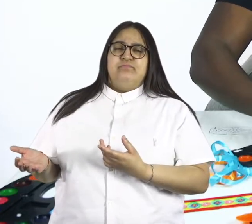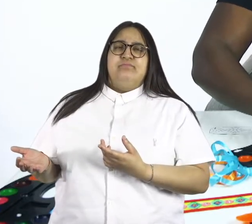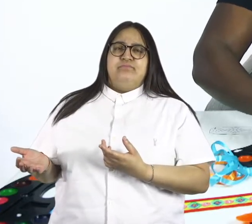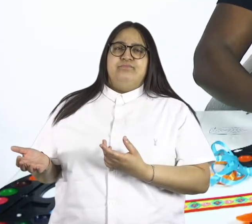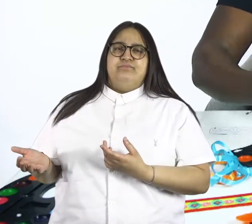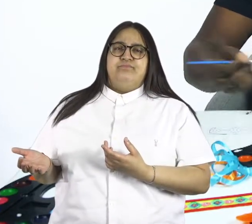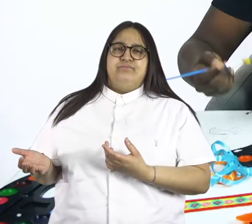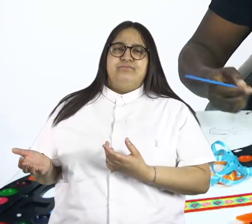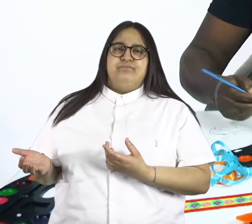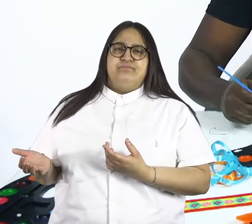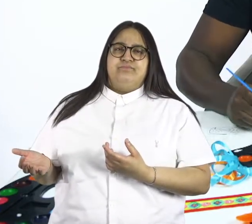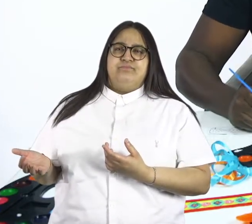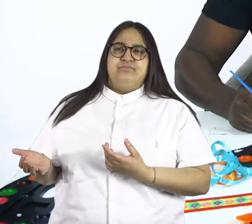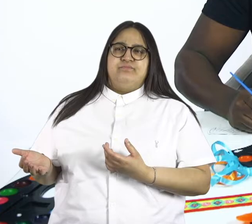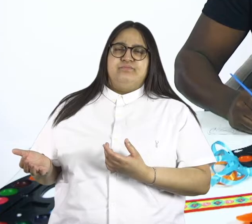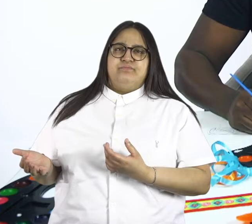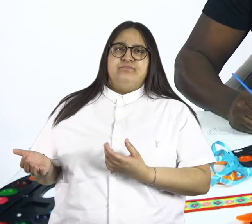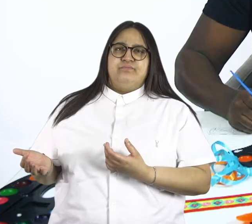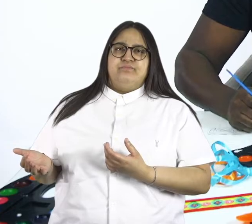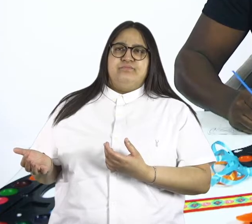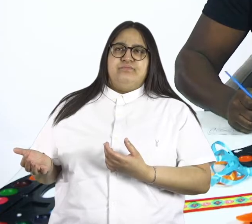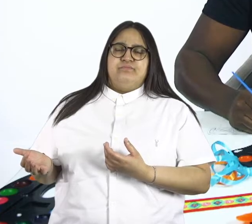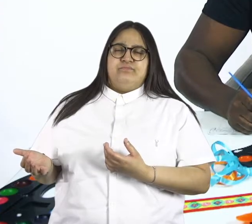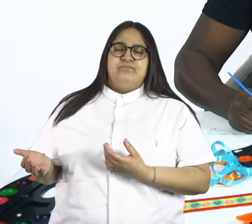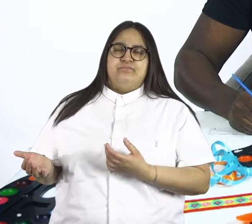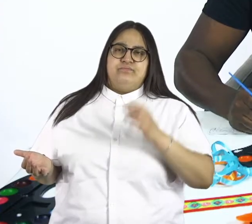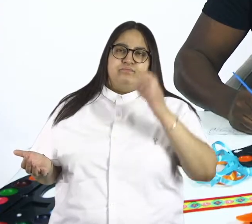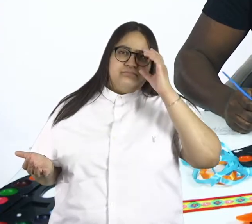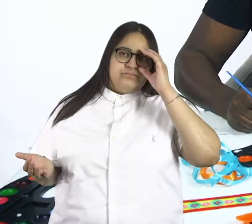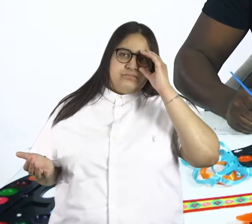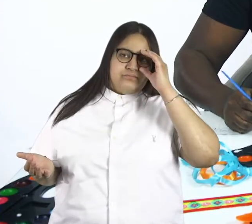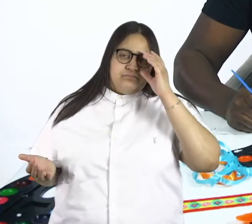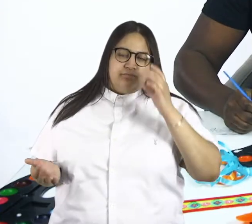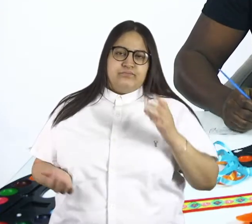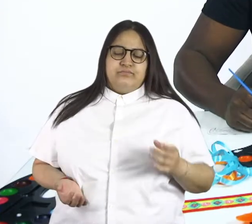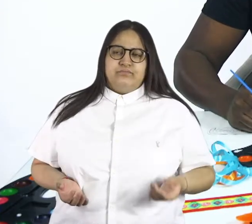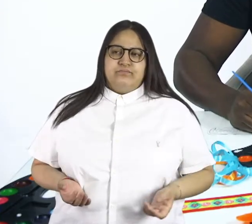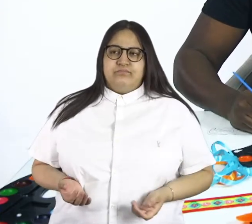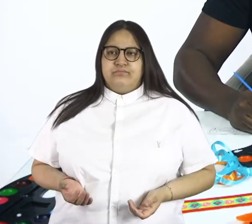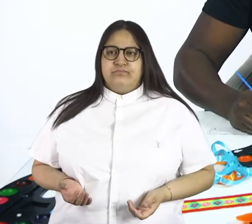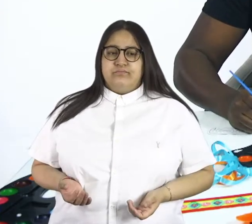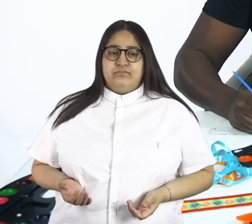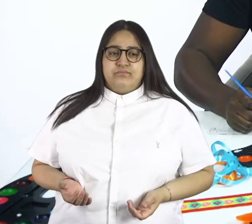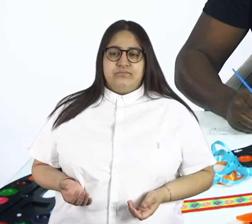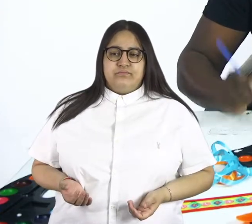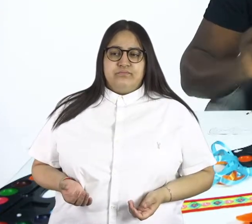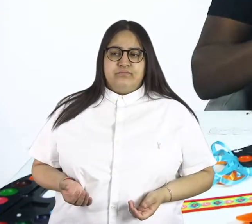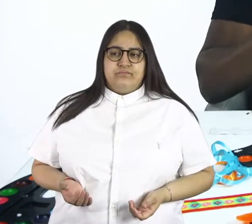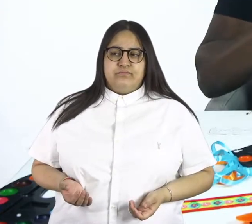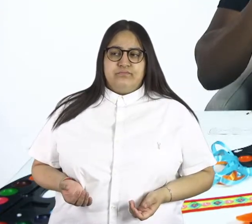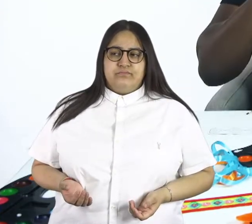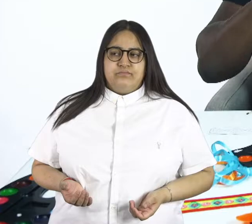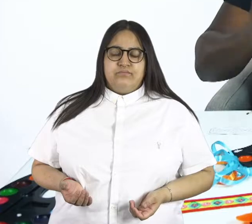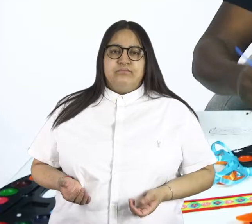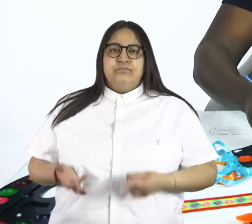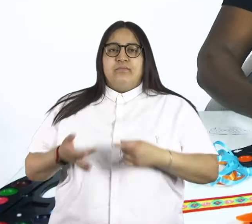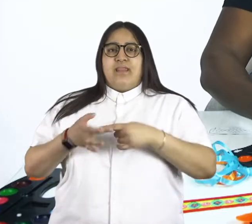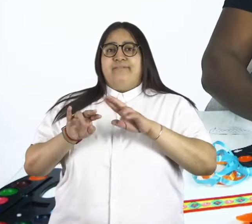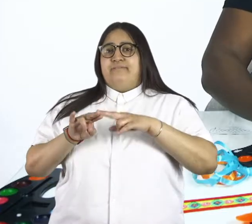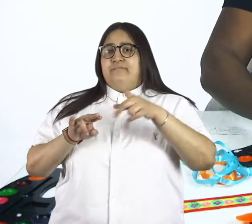So all you'd need is like a piece of A3 paper or 2 A4 pieces of paper. Draw your design and cut it out before you